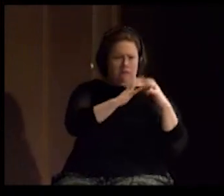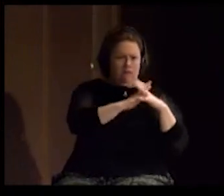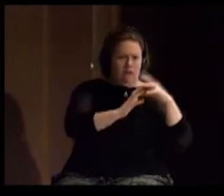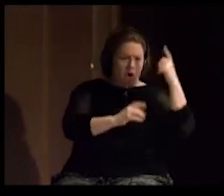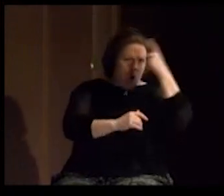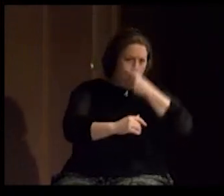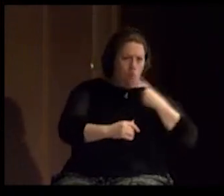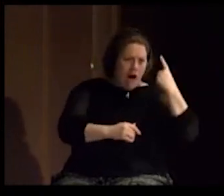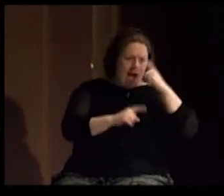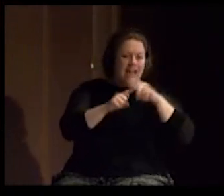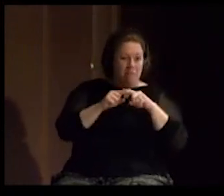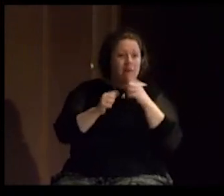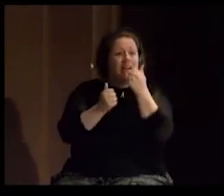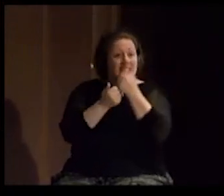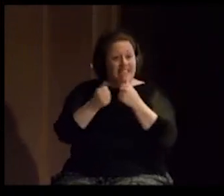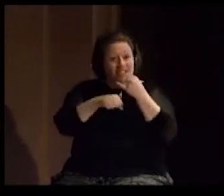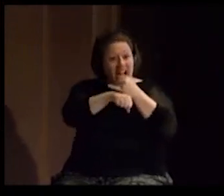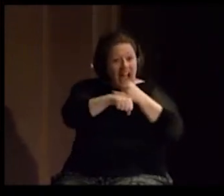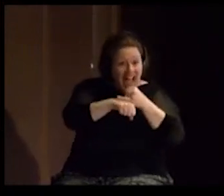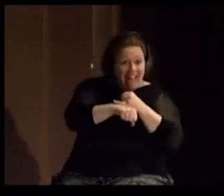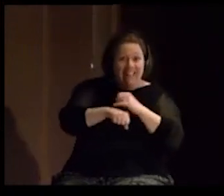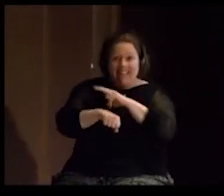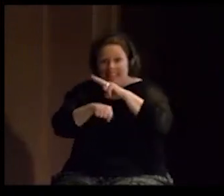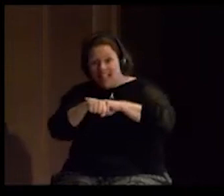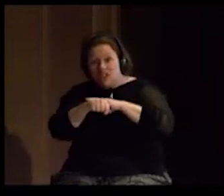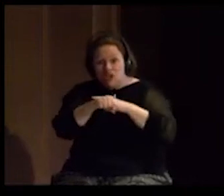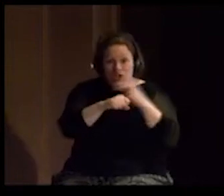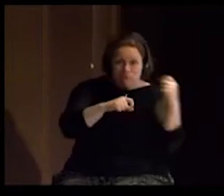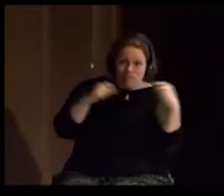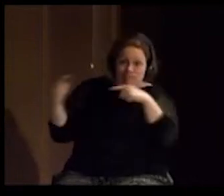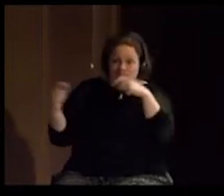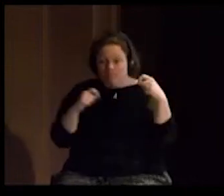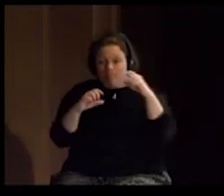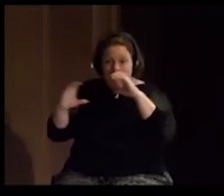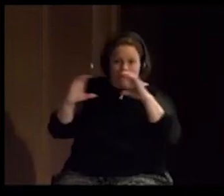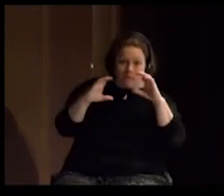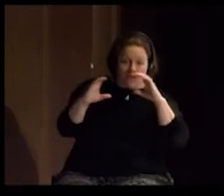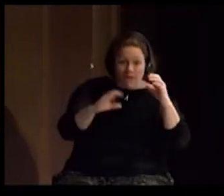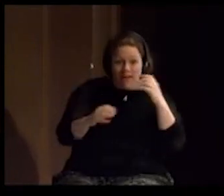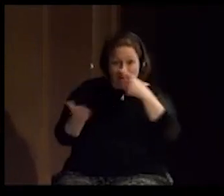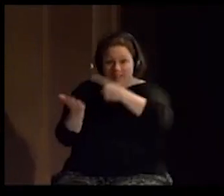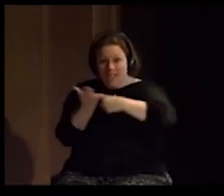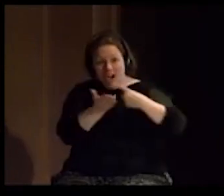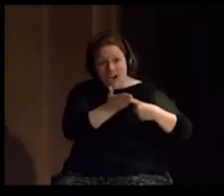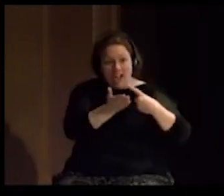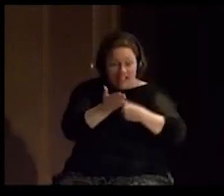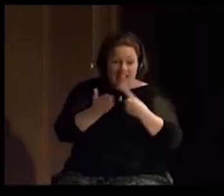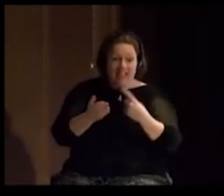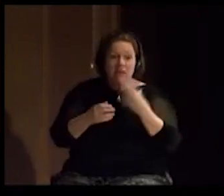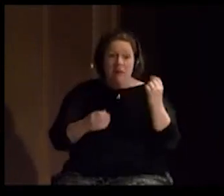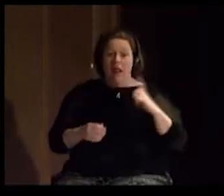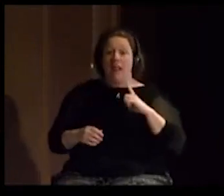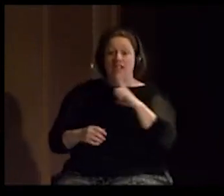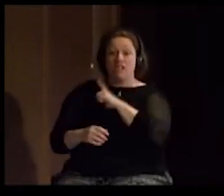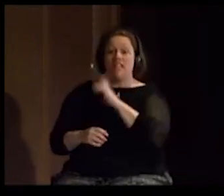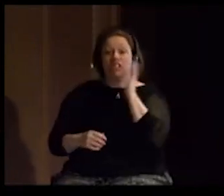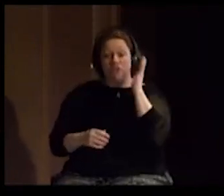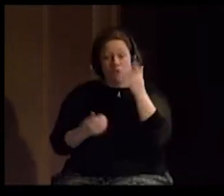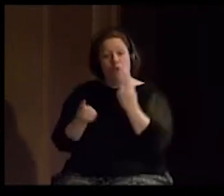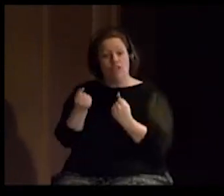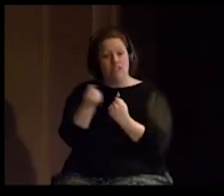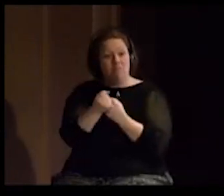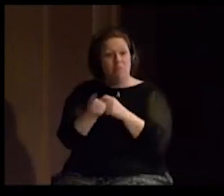islands are talking to each other and recognizing these problems, and legislatures are willing to actually fund and support these initiatives, which I